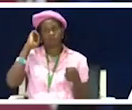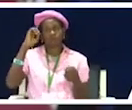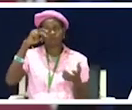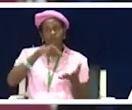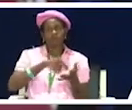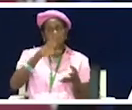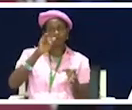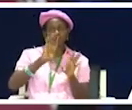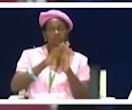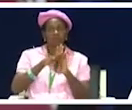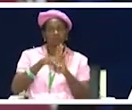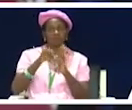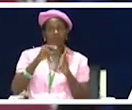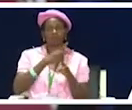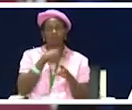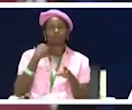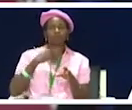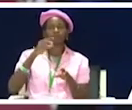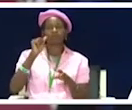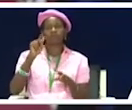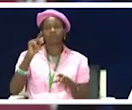the door of Pastor Akindele.